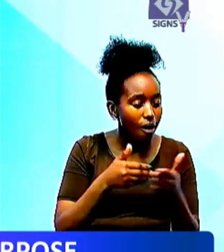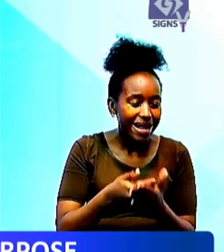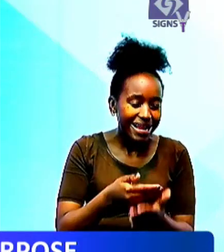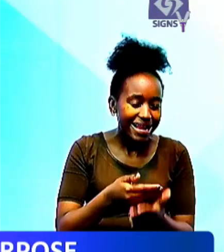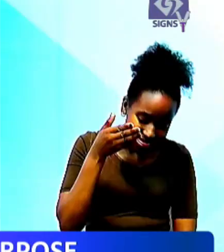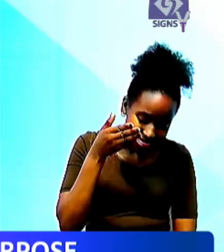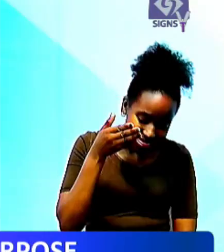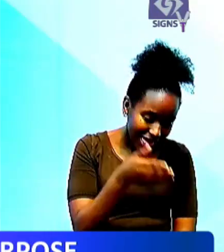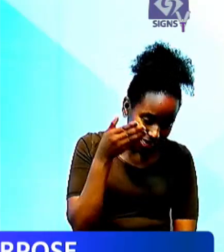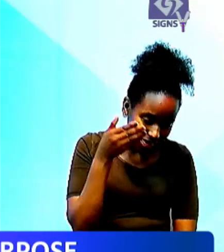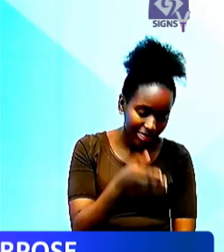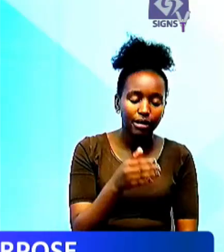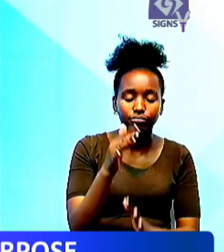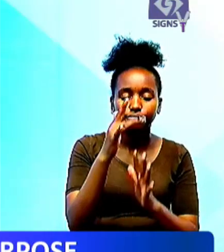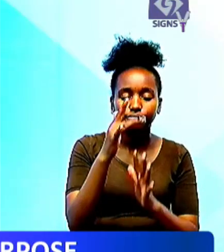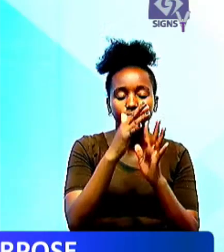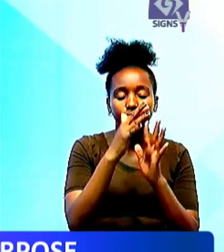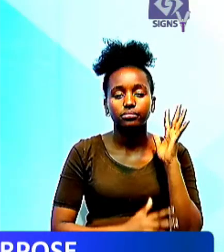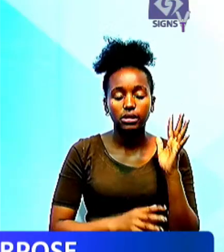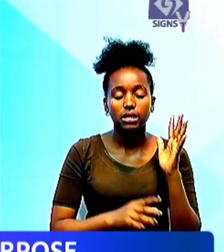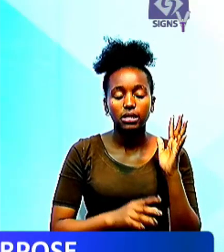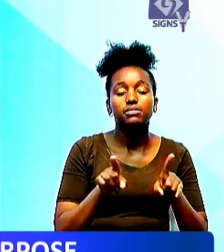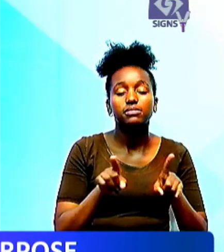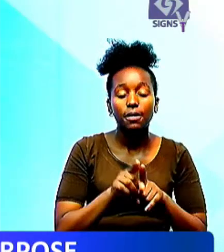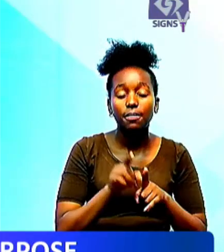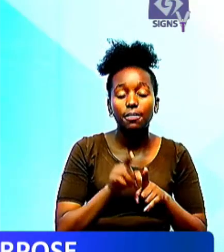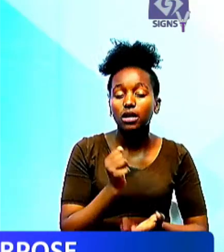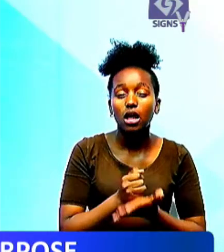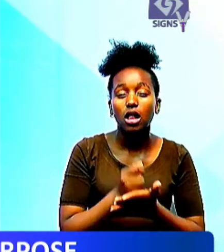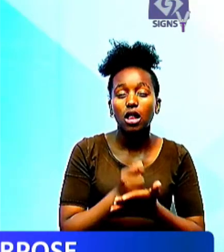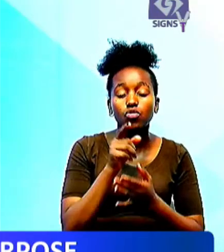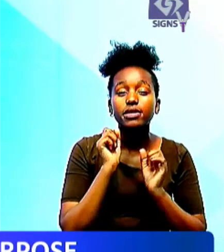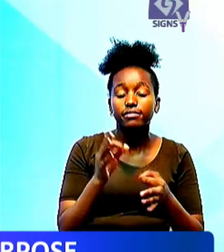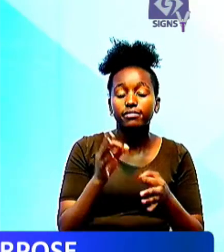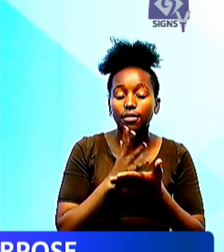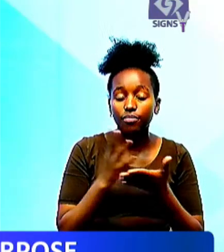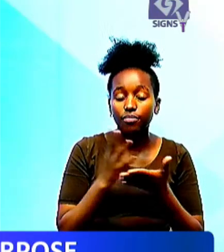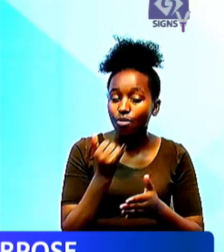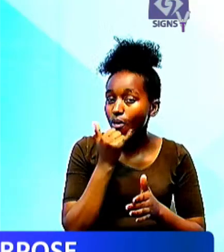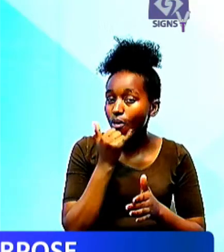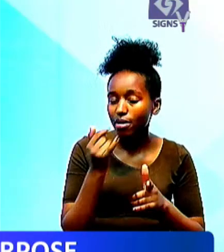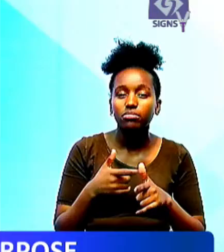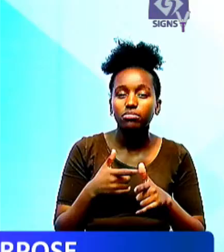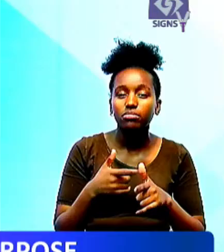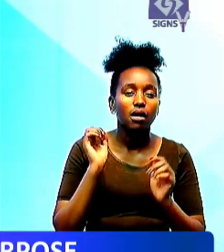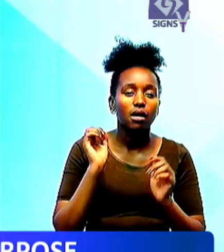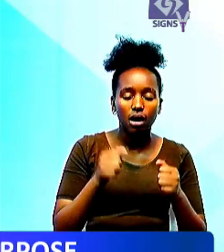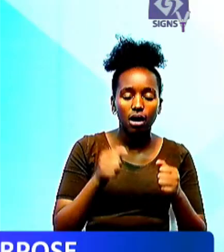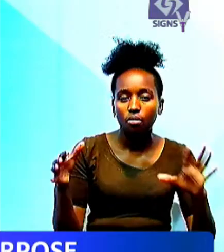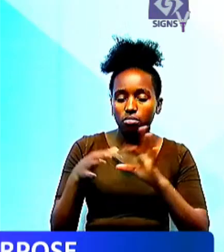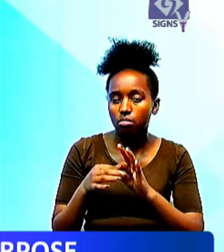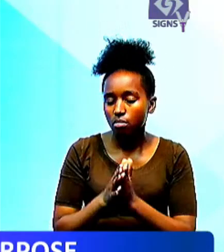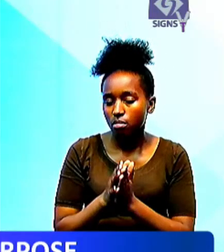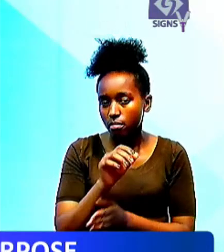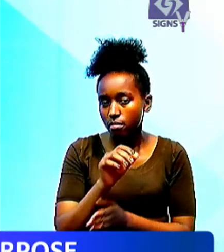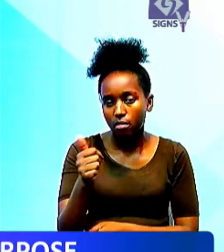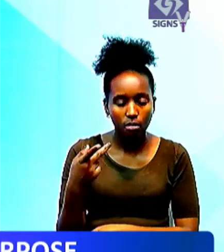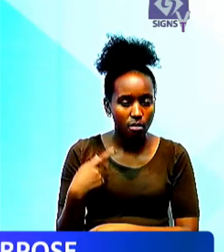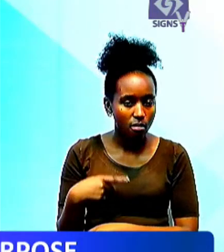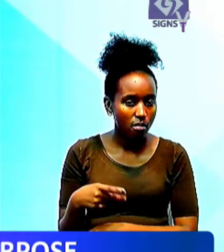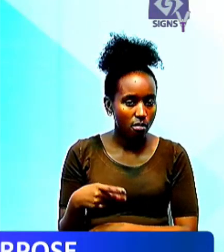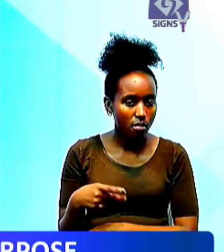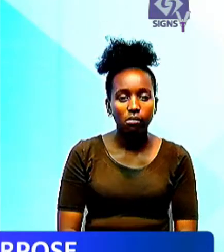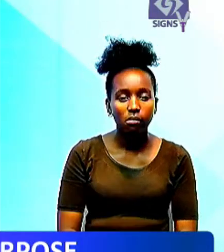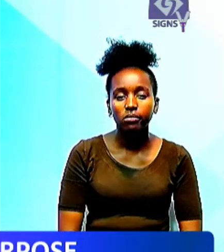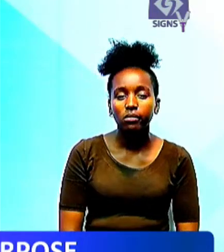market, they are listed there. So that in case something goes wrong, you know who you can reach out. The same way we have SASRA for SACCOs.